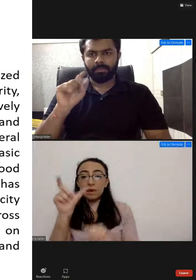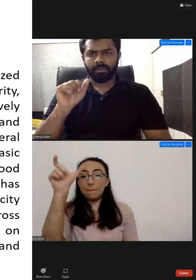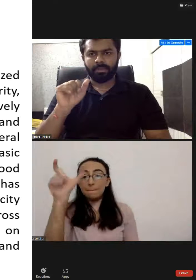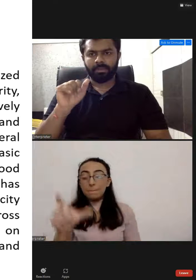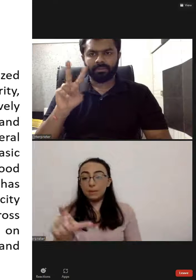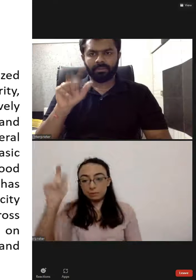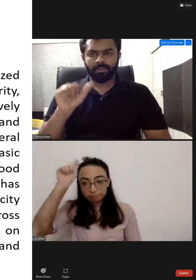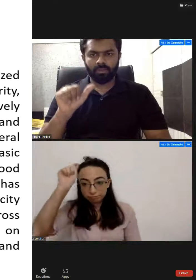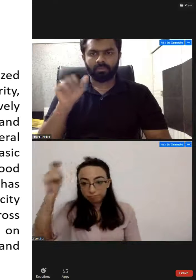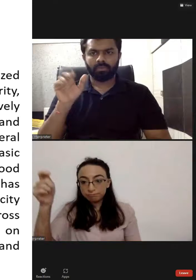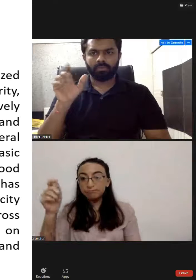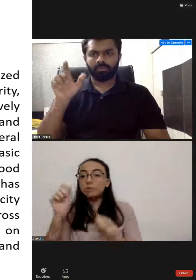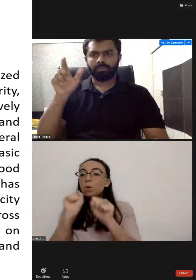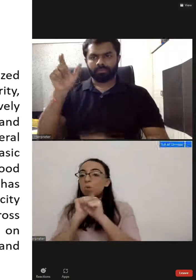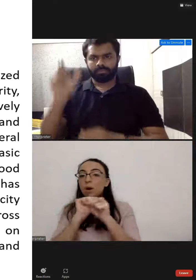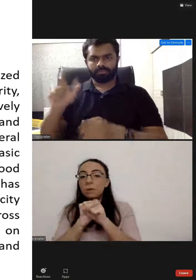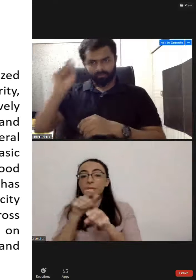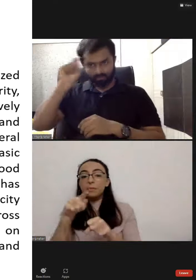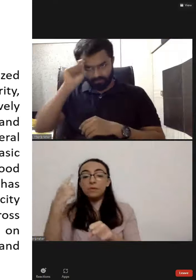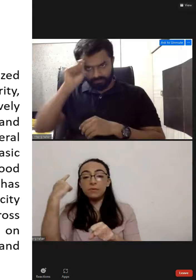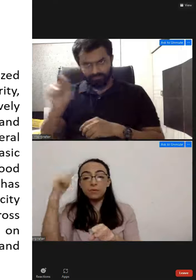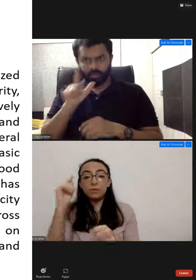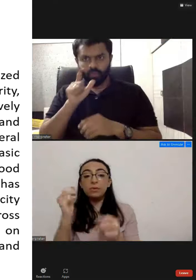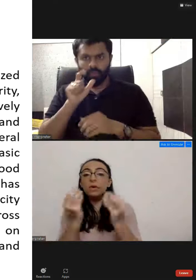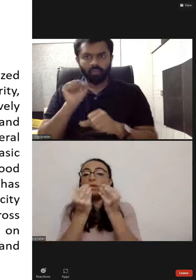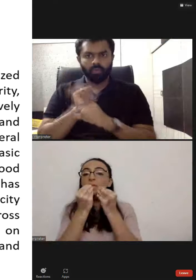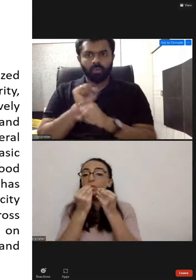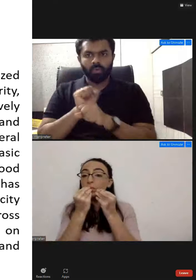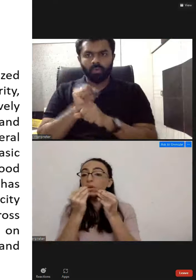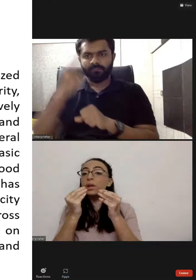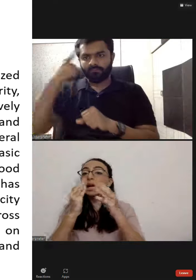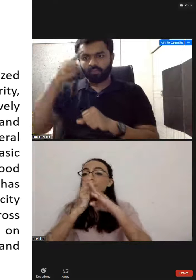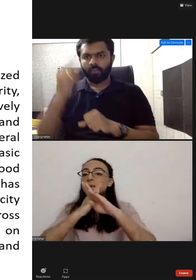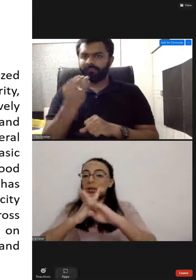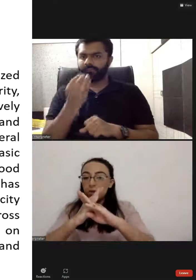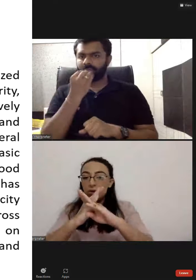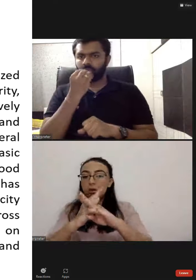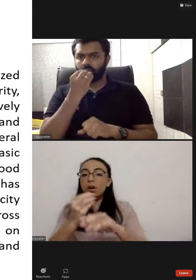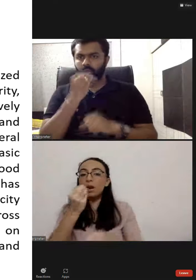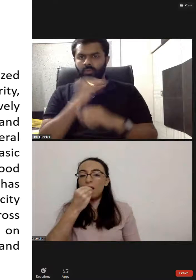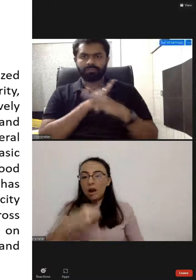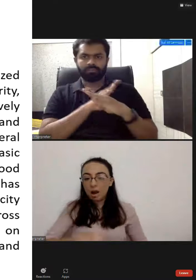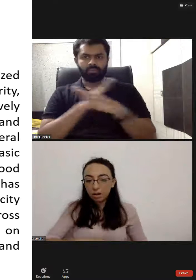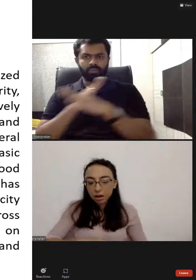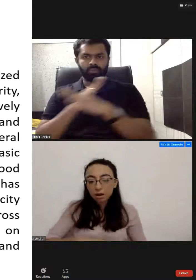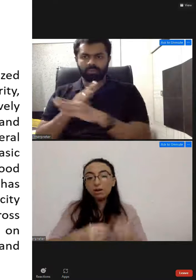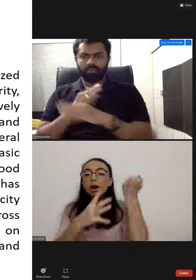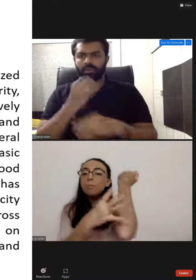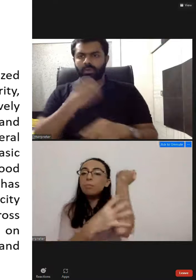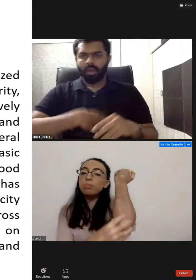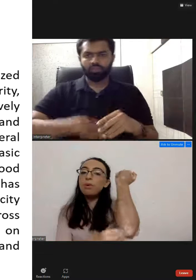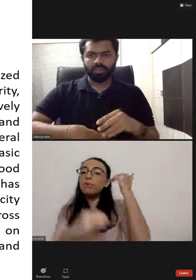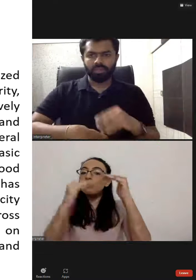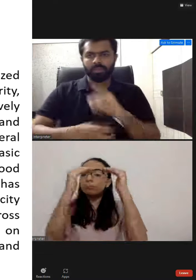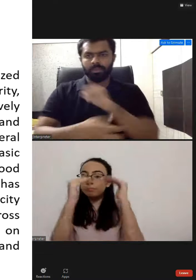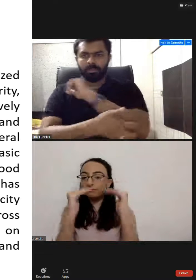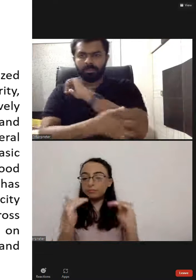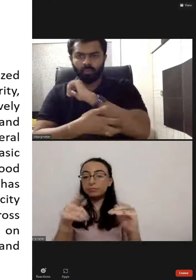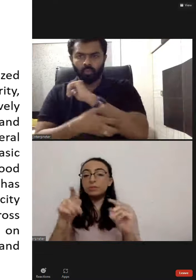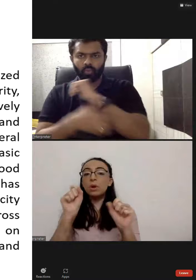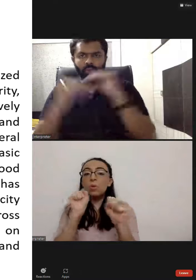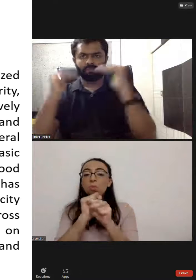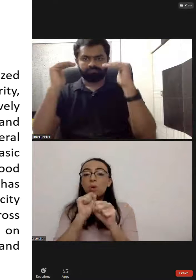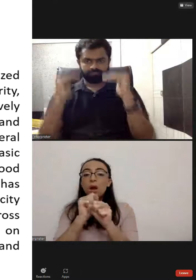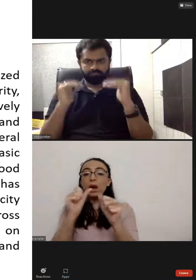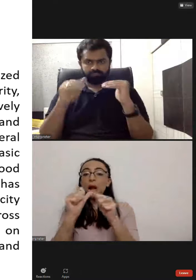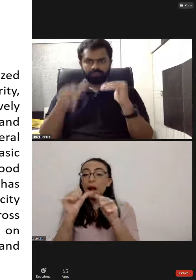on food security, hunger, and poverty reduction. He has worked extensively in the countries in Asia,